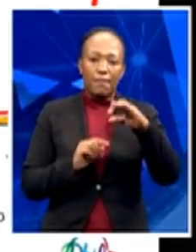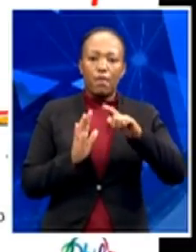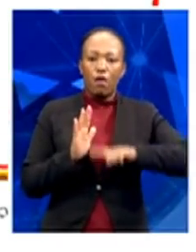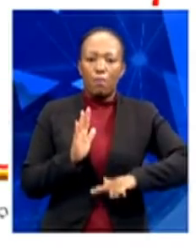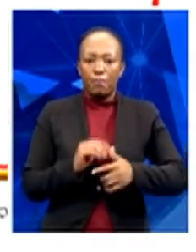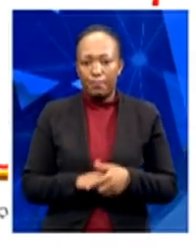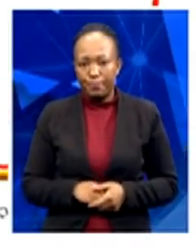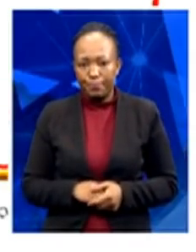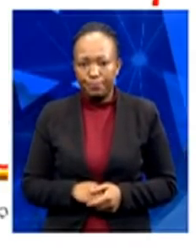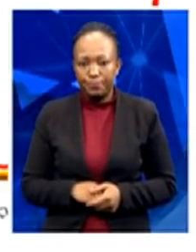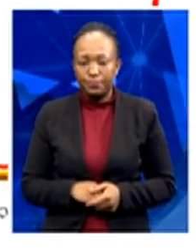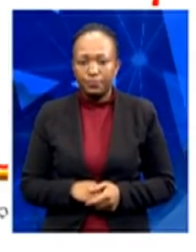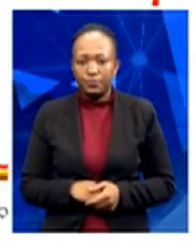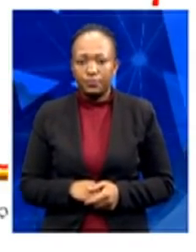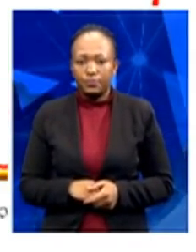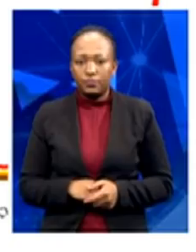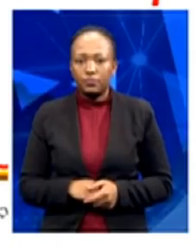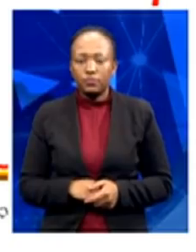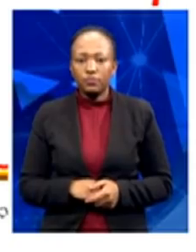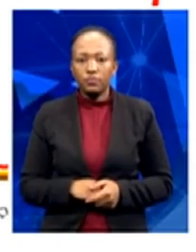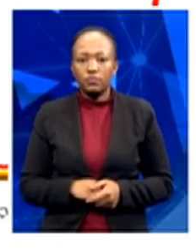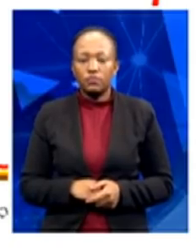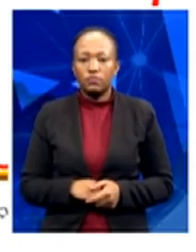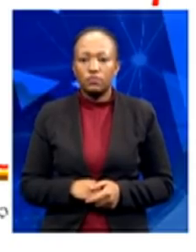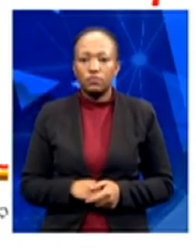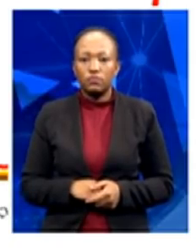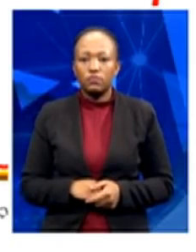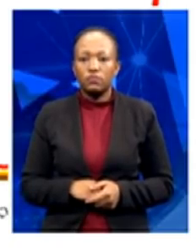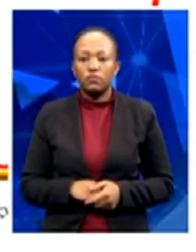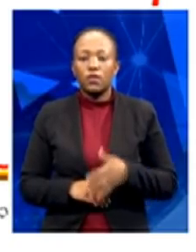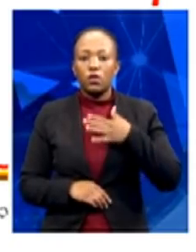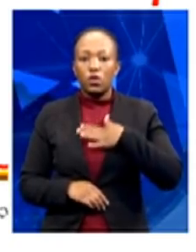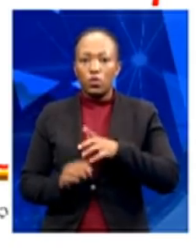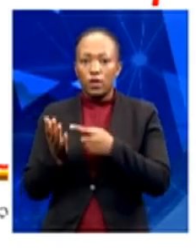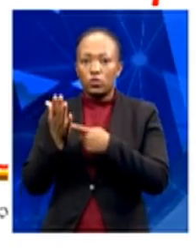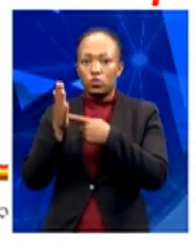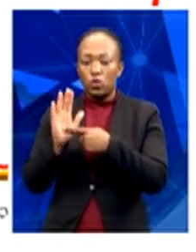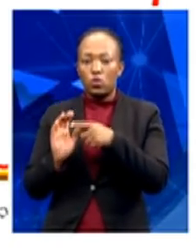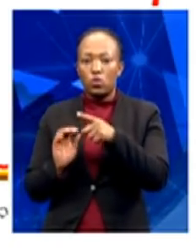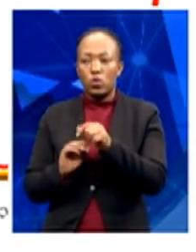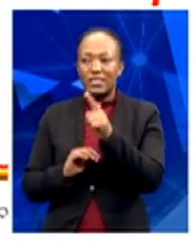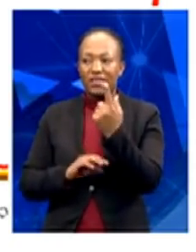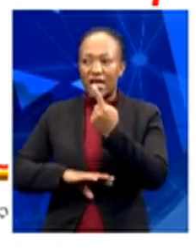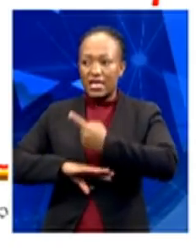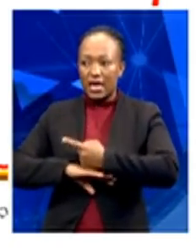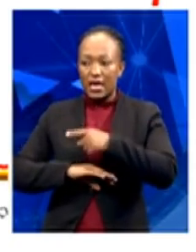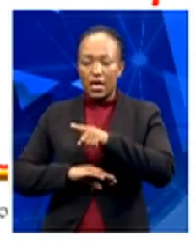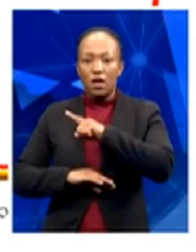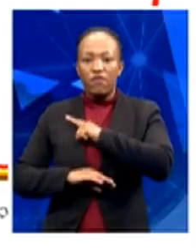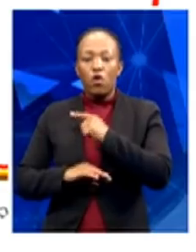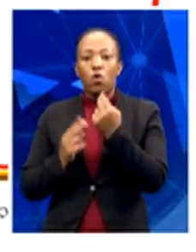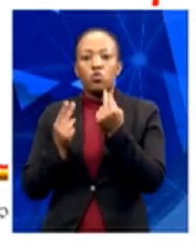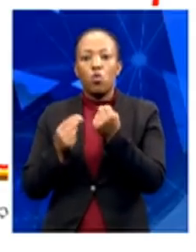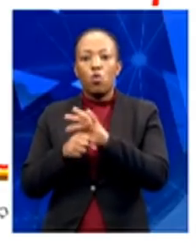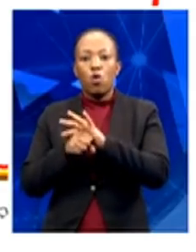And then we just want to also demonstrate the 7-day moving average of new cases by province and data